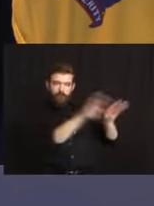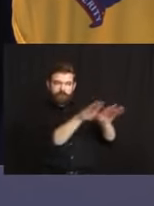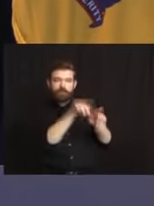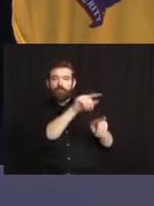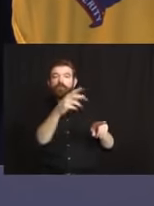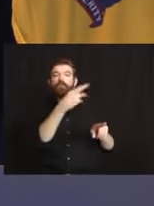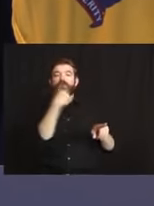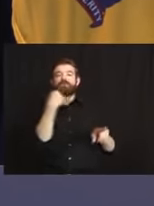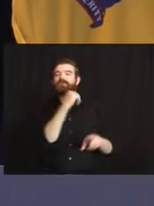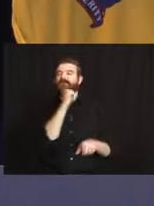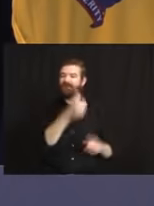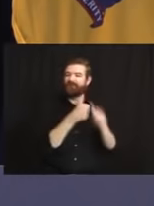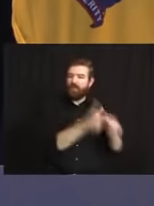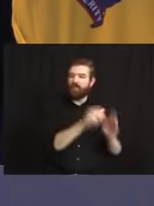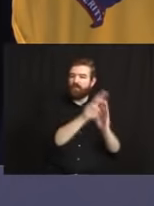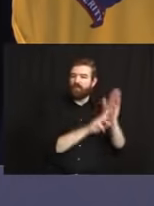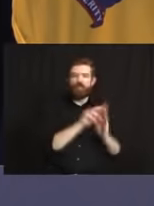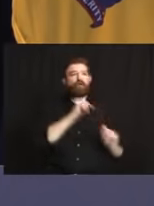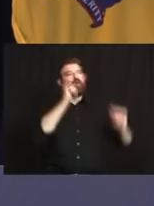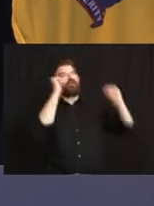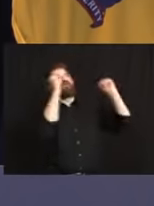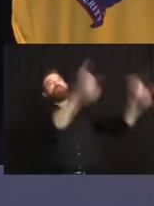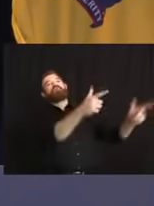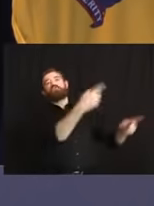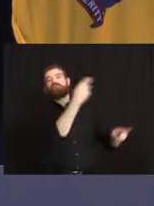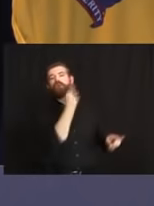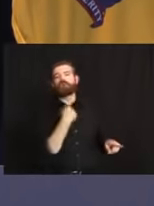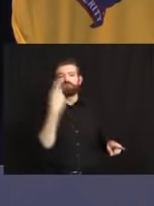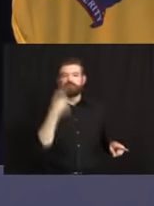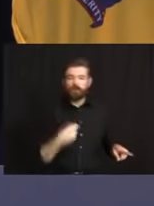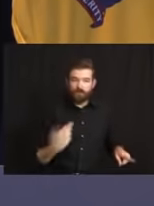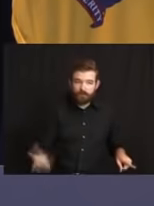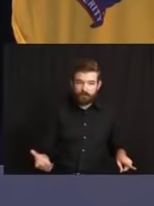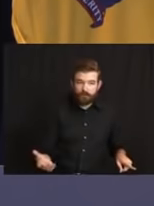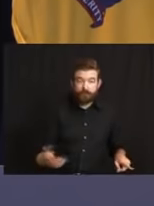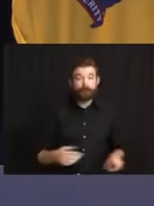turnaround was because of the bad actors. And just on that very last point,